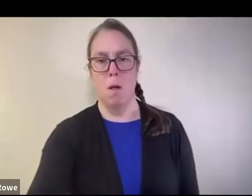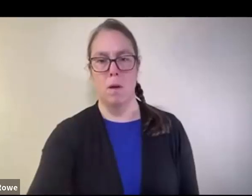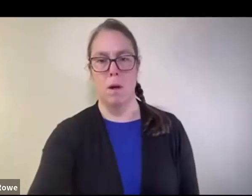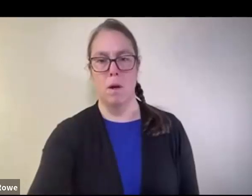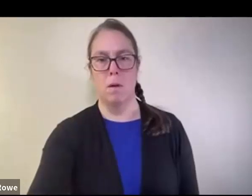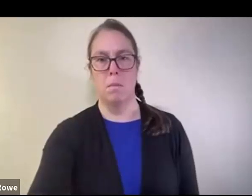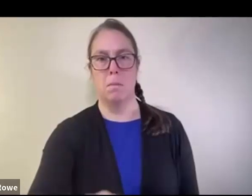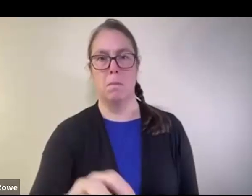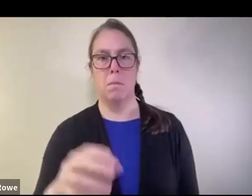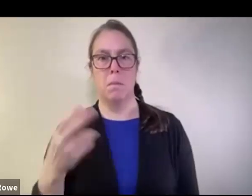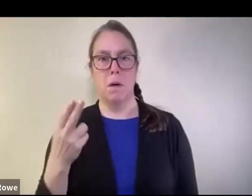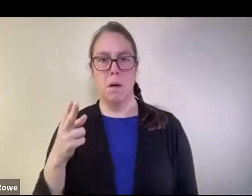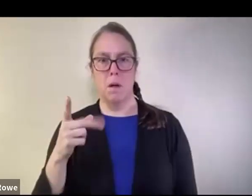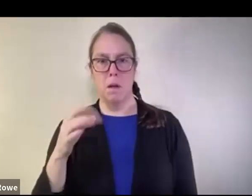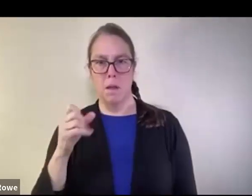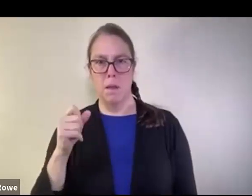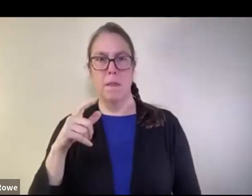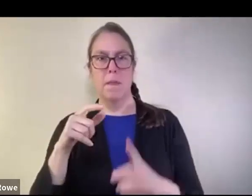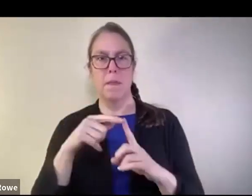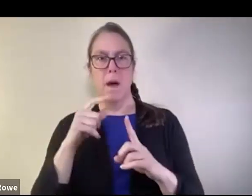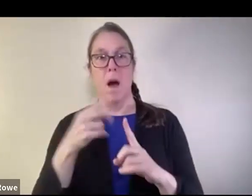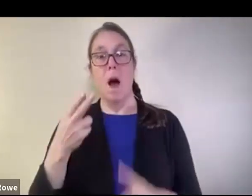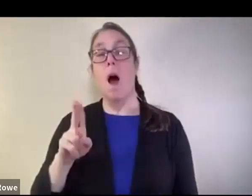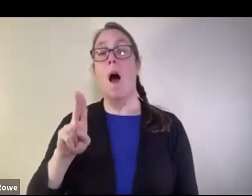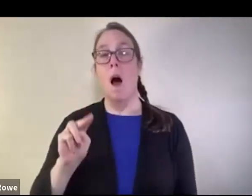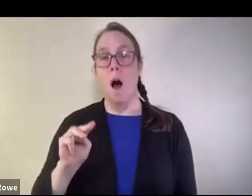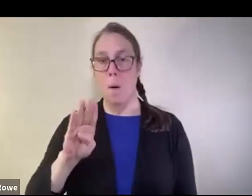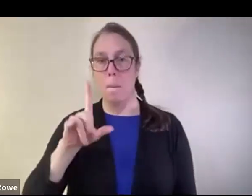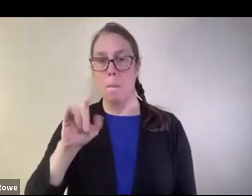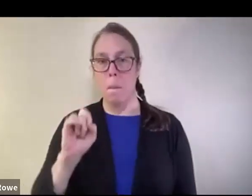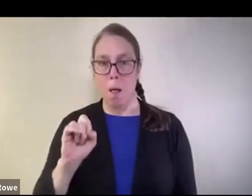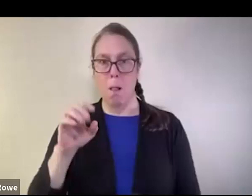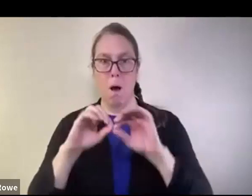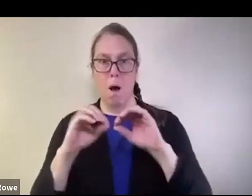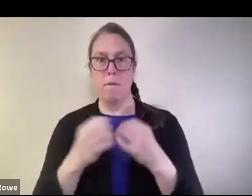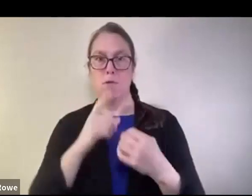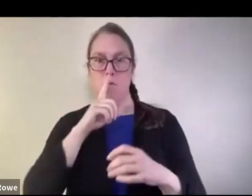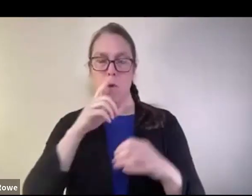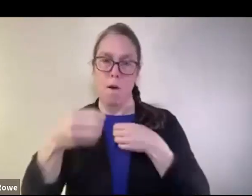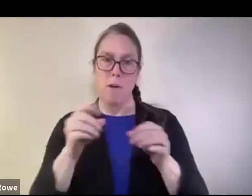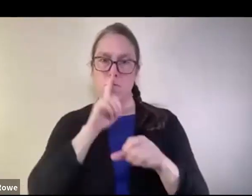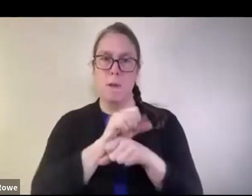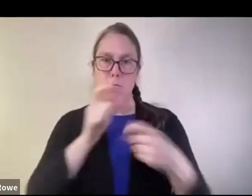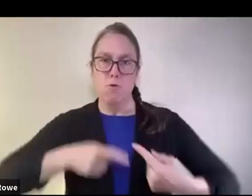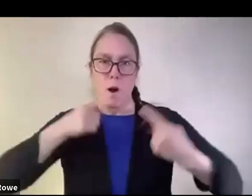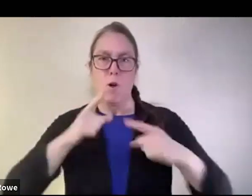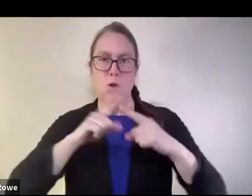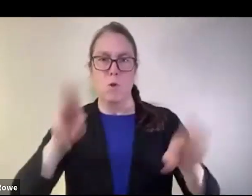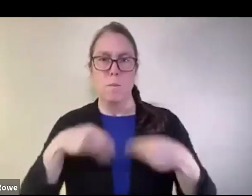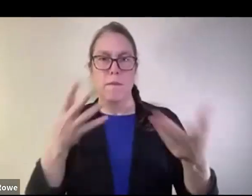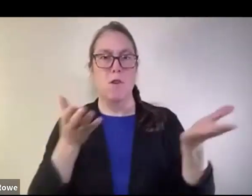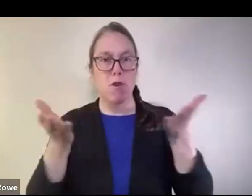be receptive to families, provide phone calls, sign up students and clients, help in